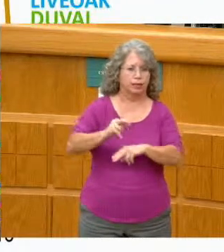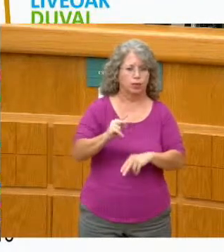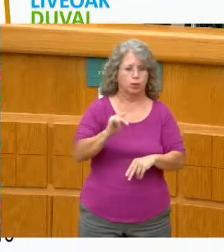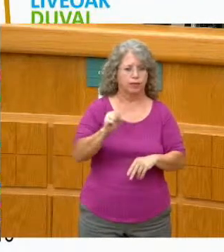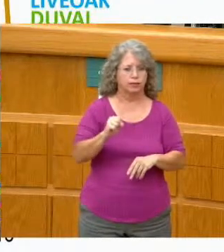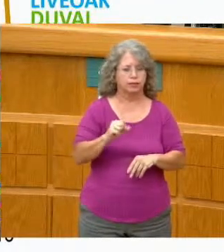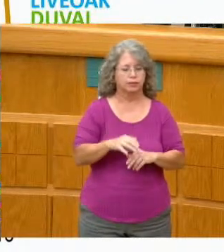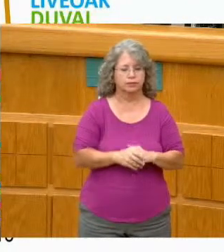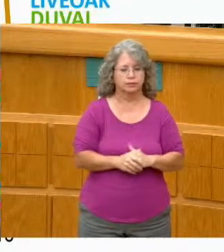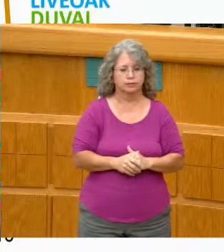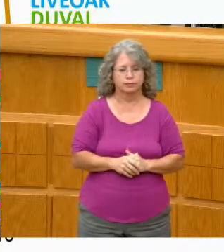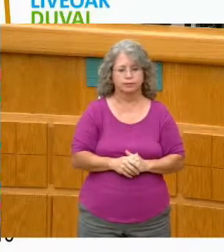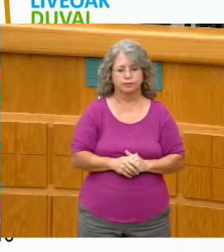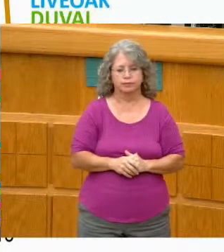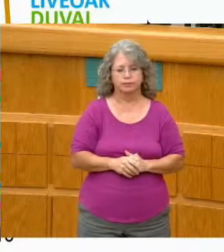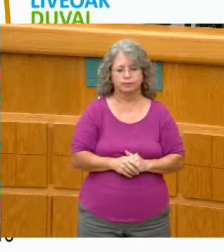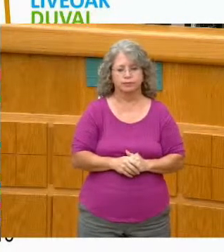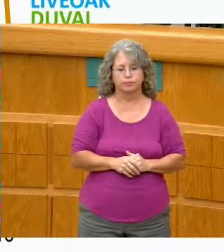it's worth,